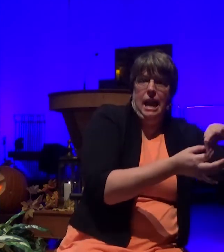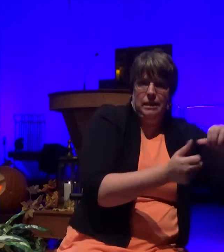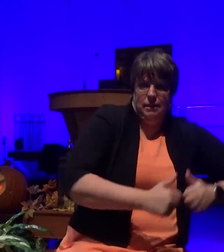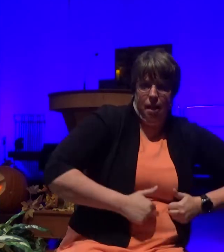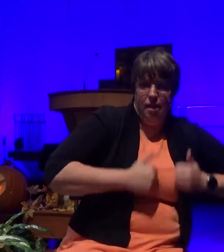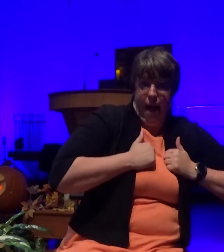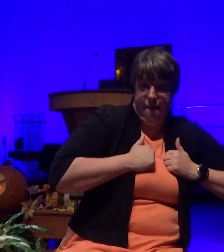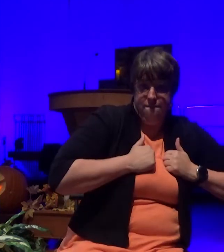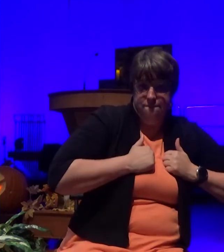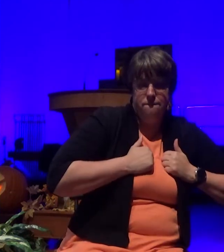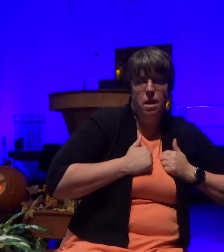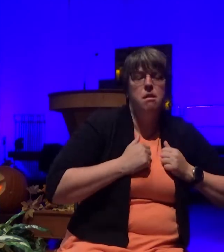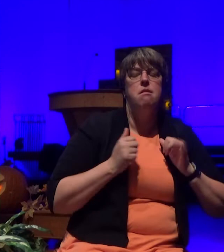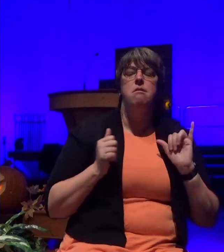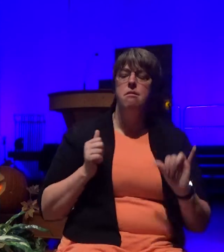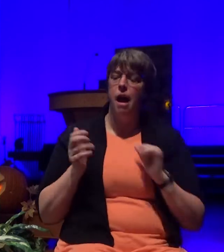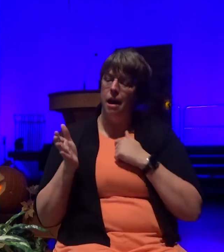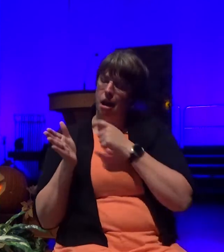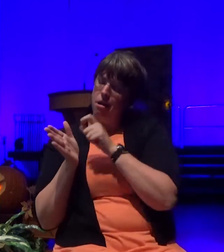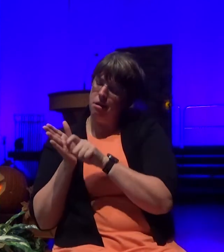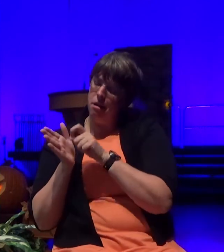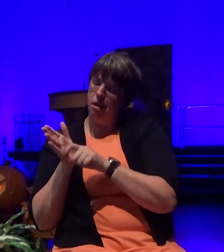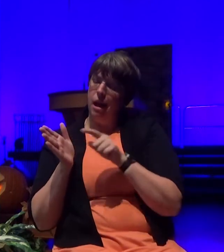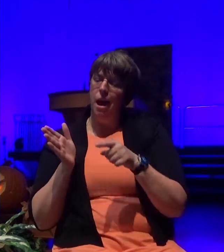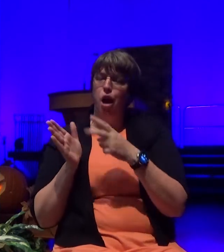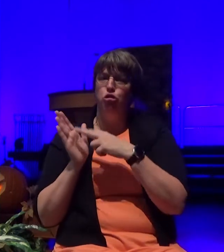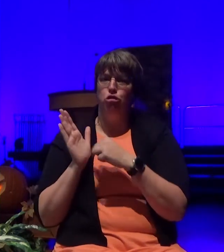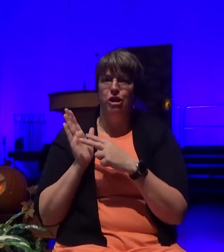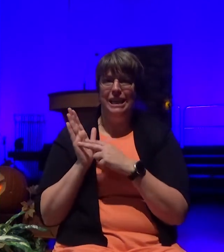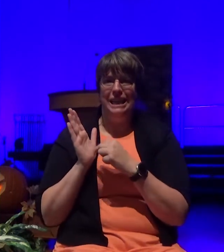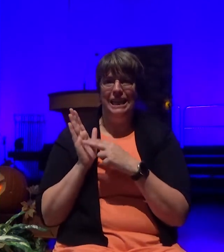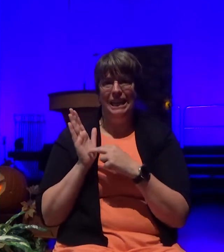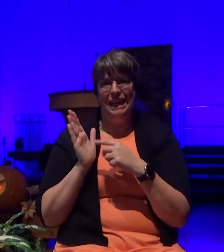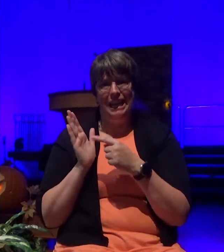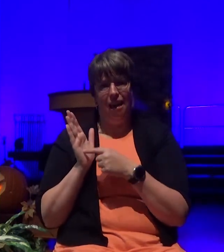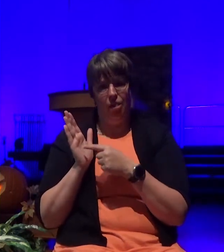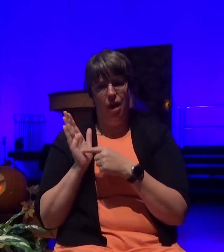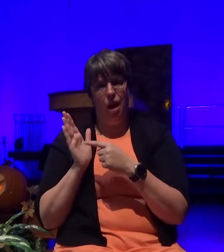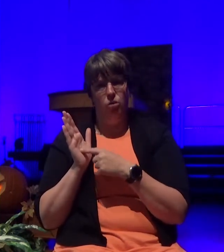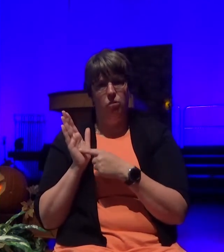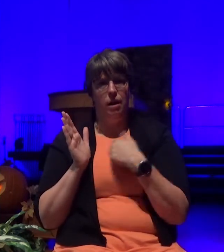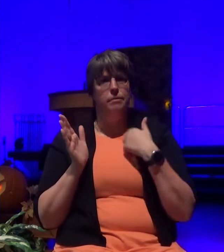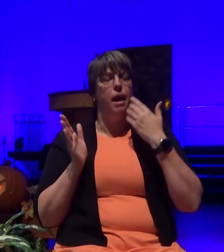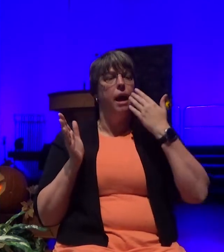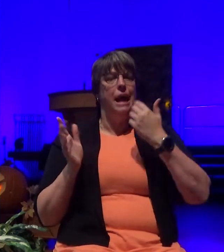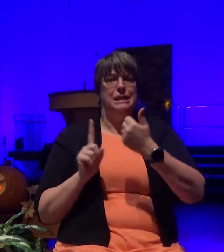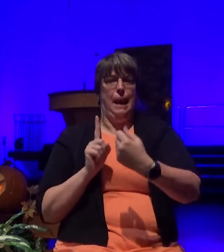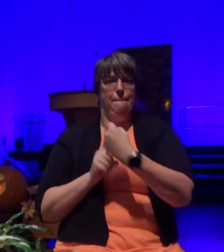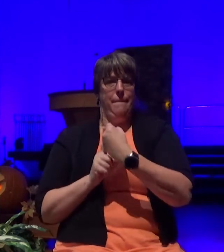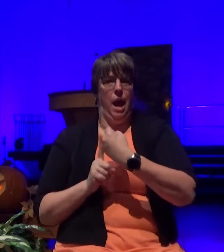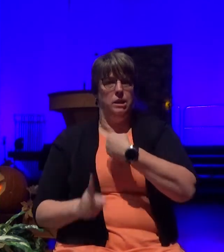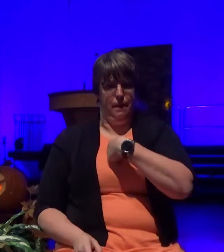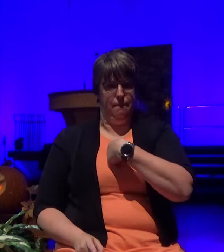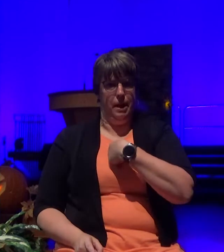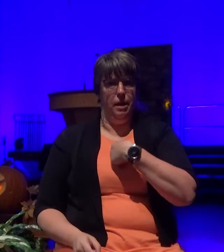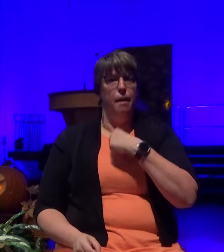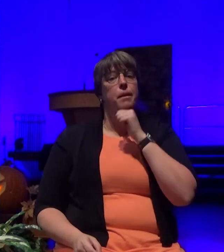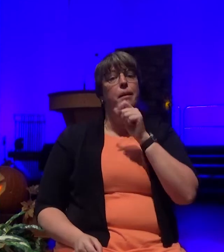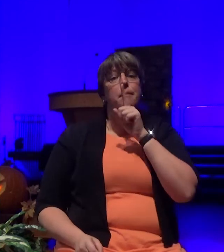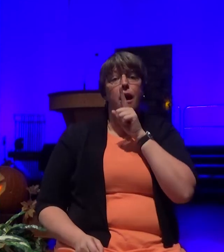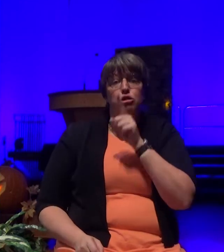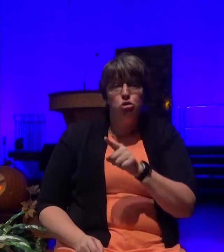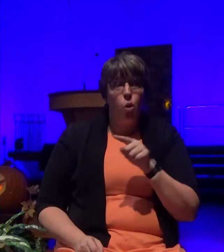impacted me, but I don't know that every person who reads Holmes' words feel that sense of oneness, but